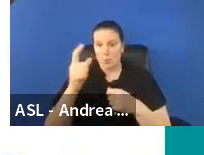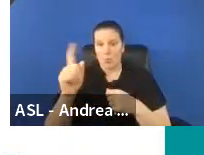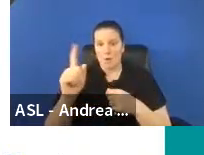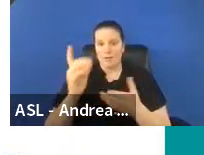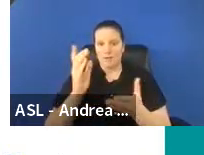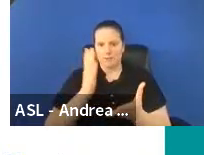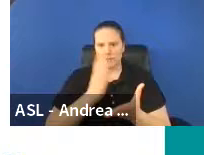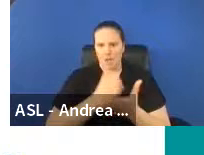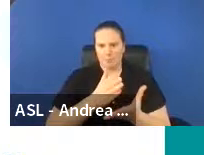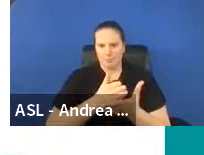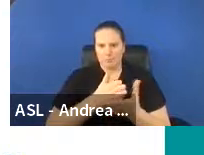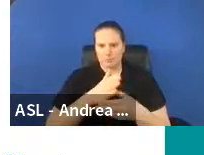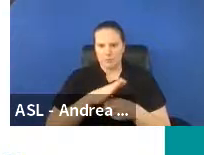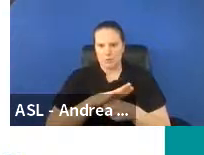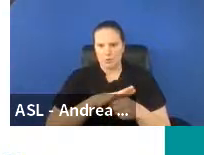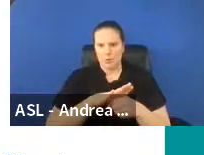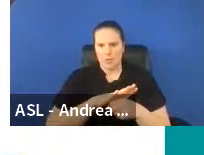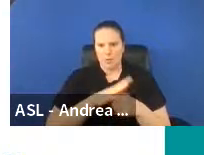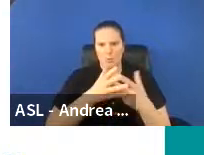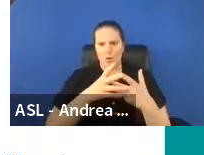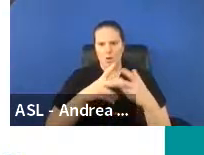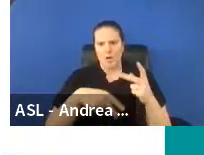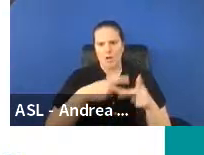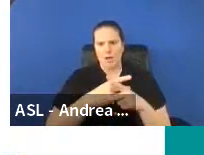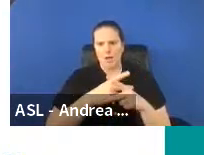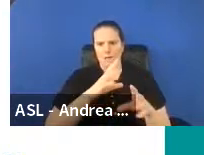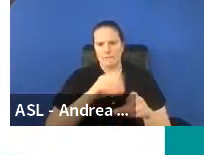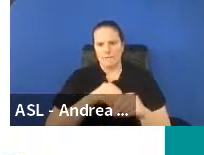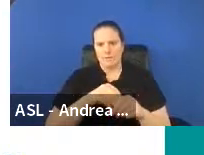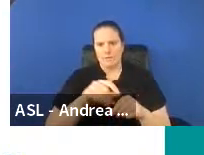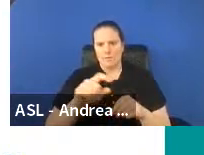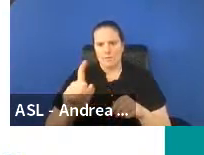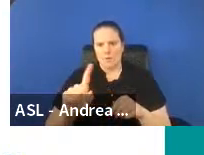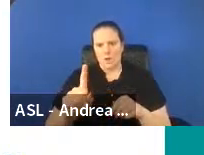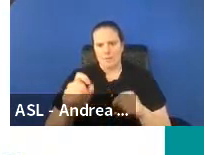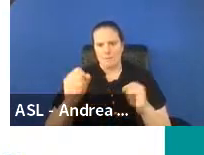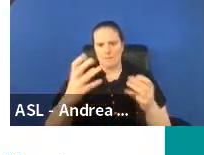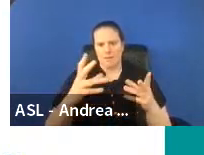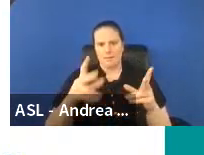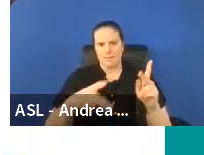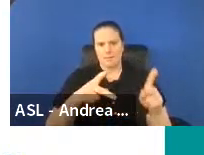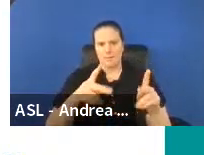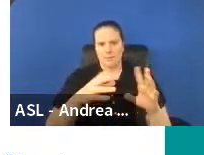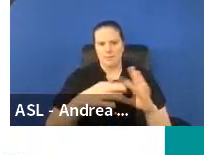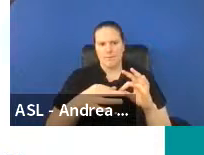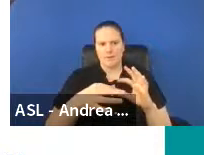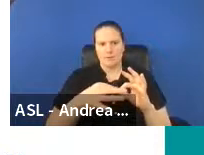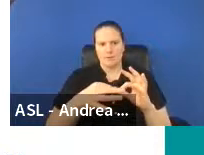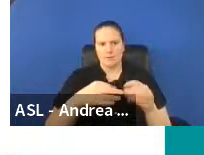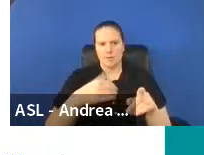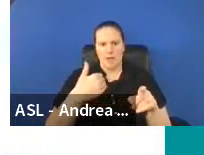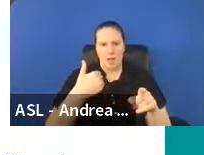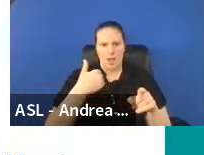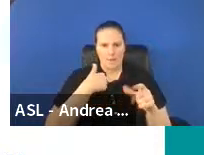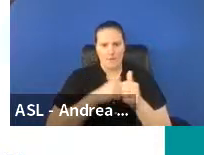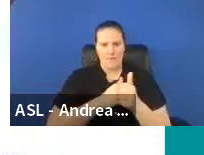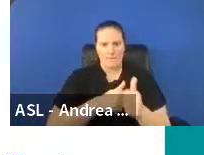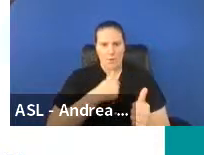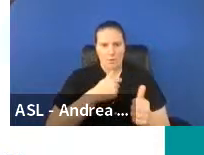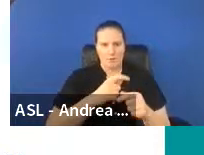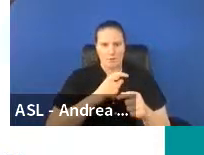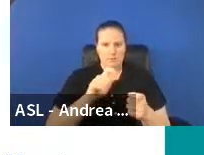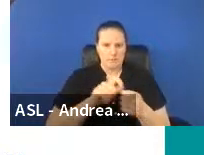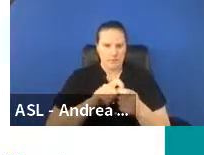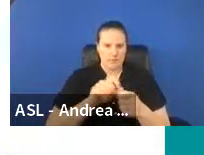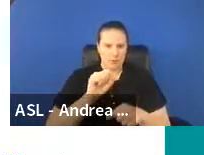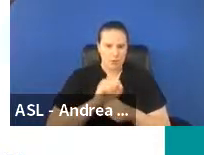stops would be located and what kind of transit would go where. A lot of folks mentioned that they have avoided certain jobs